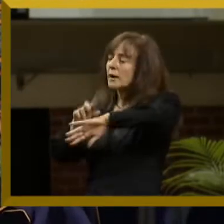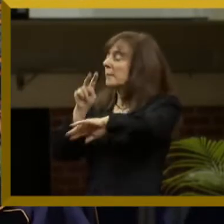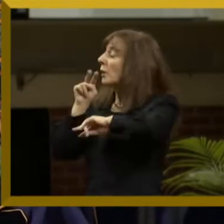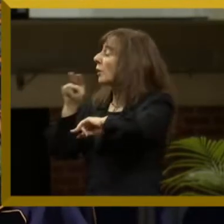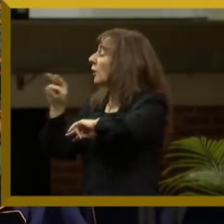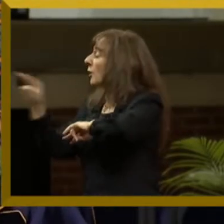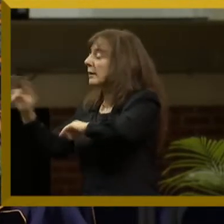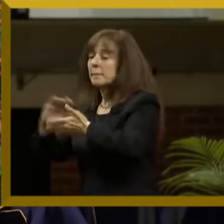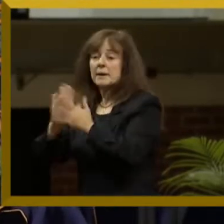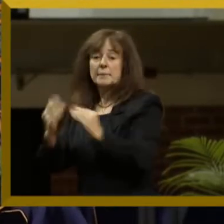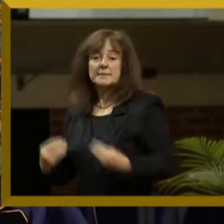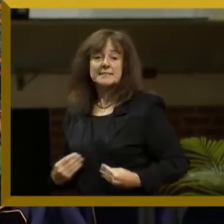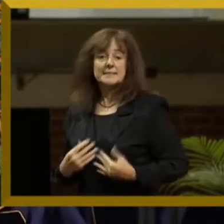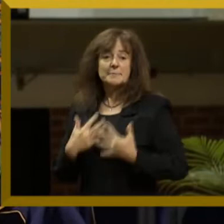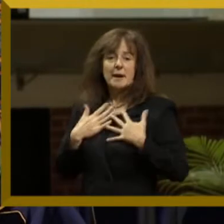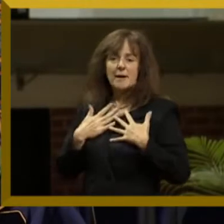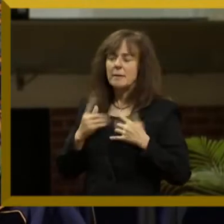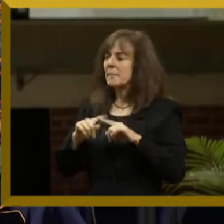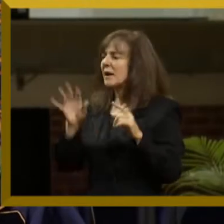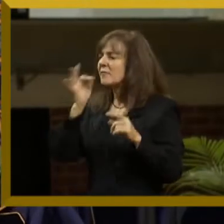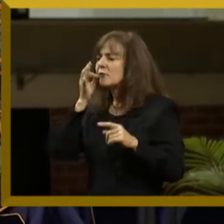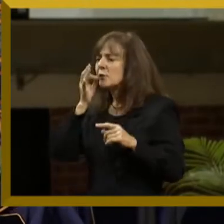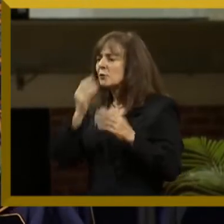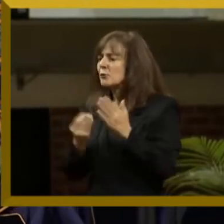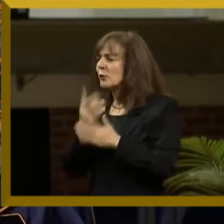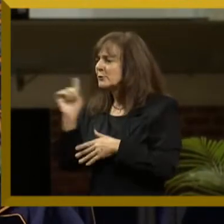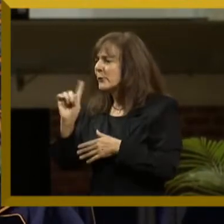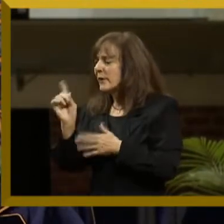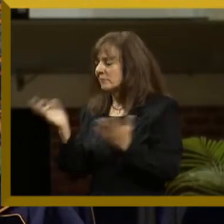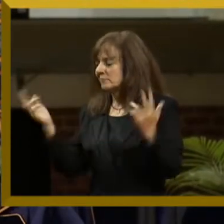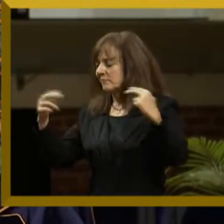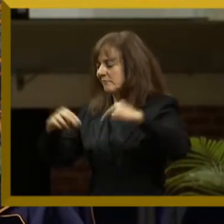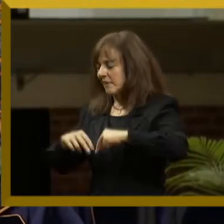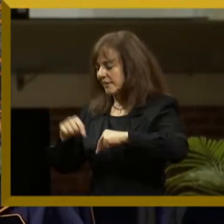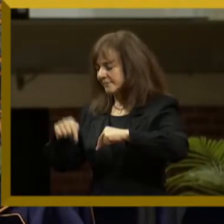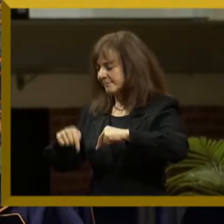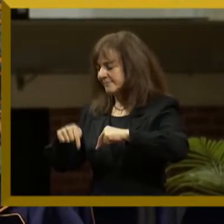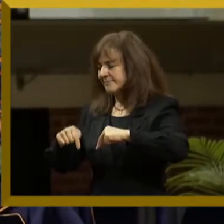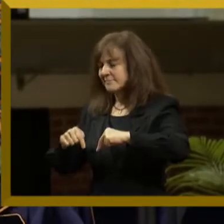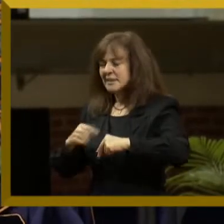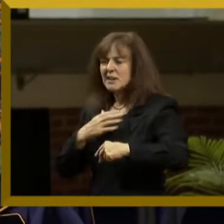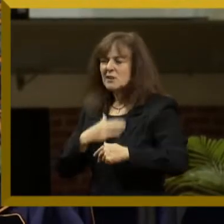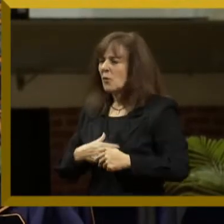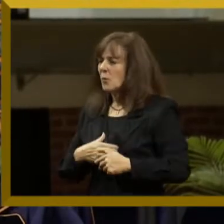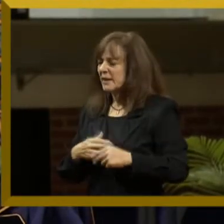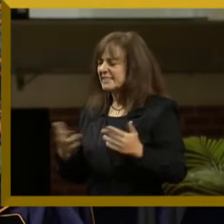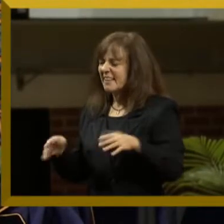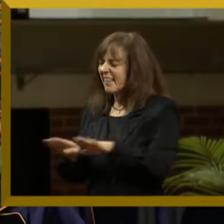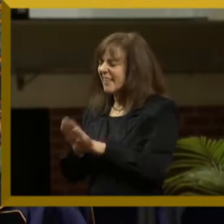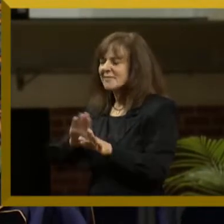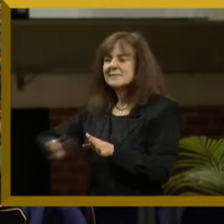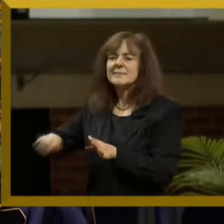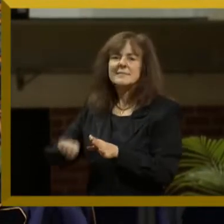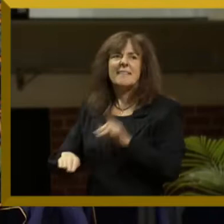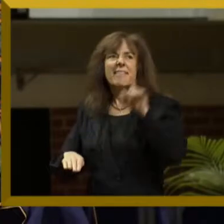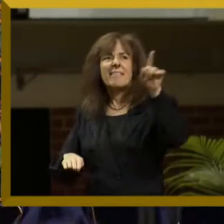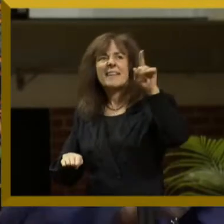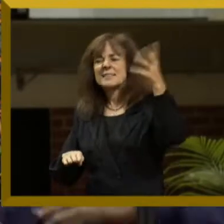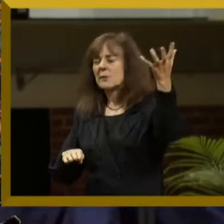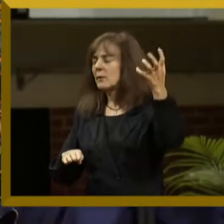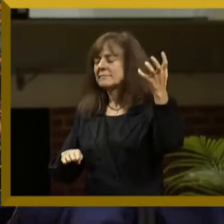inspiration, but fruit is grown in the valleys." Don't wish away the valleys. That's where the magic